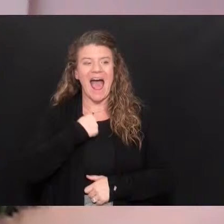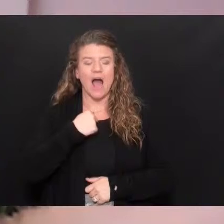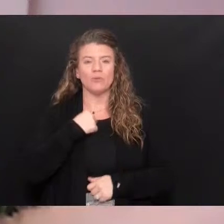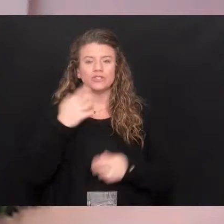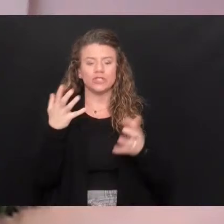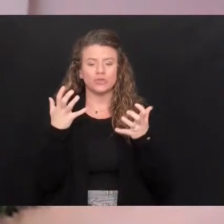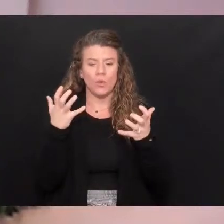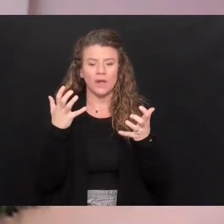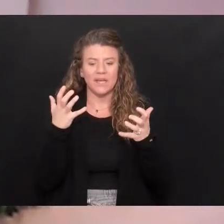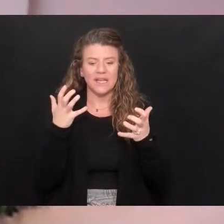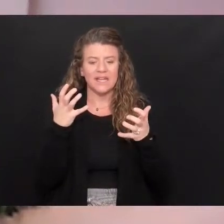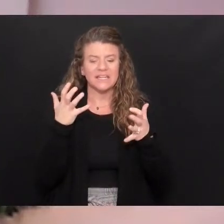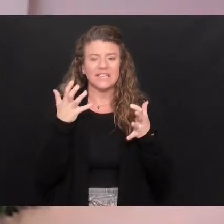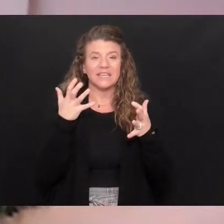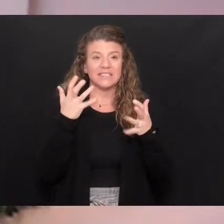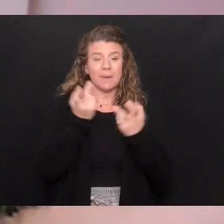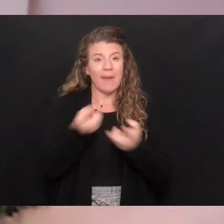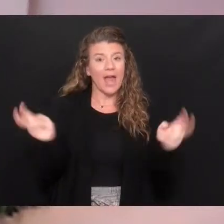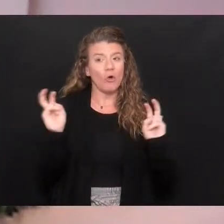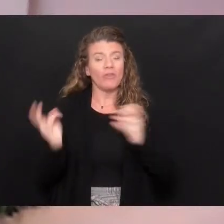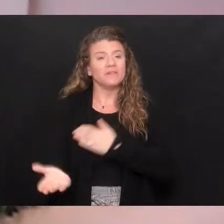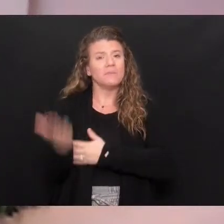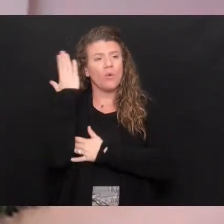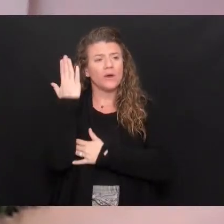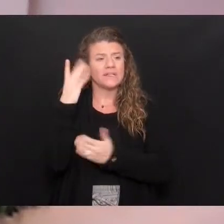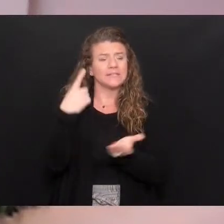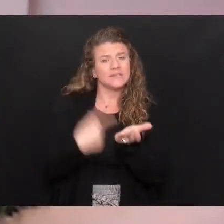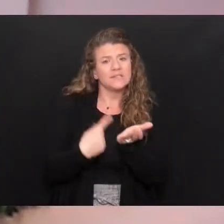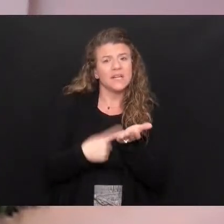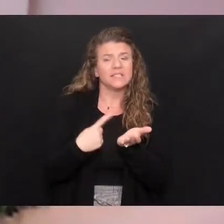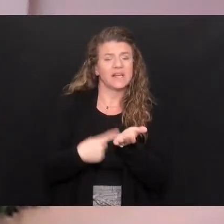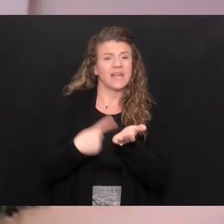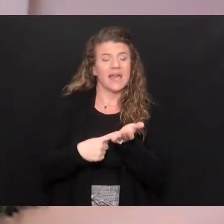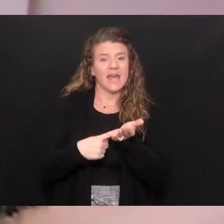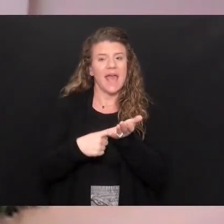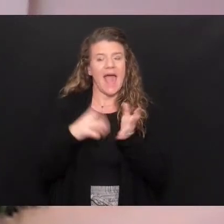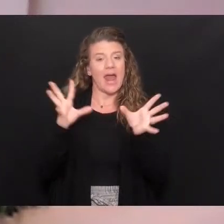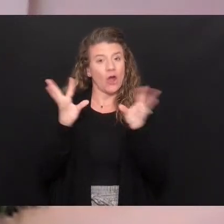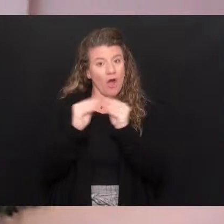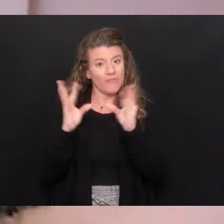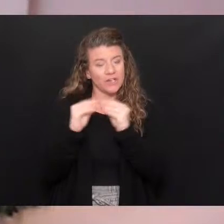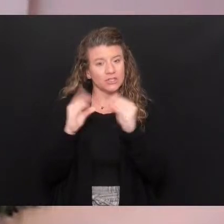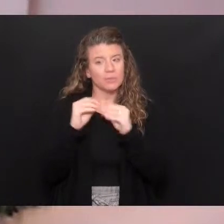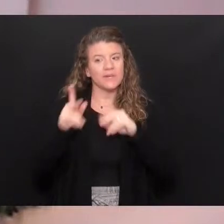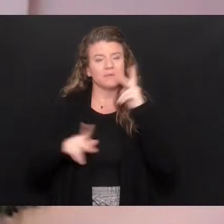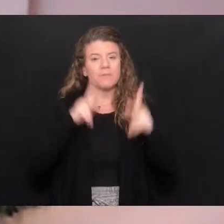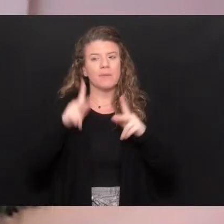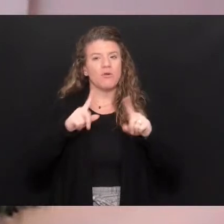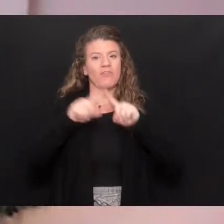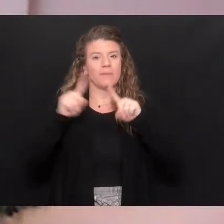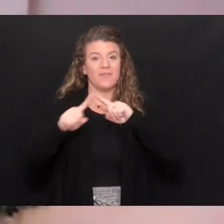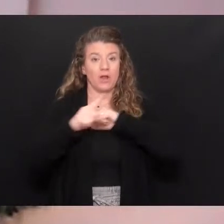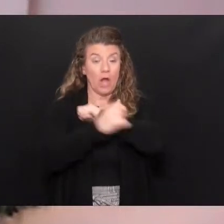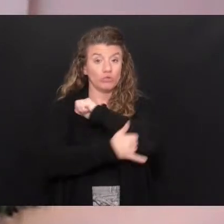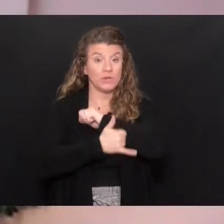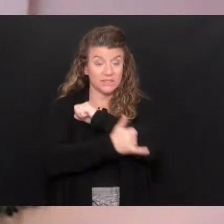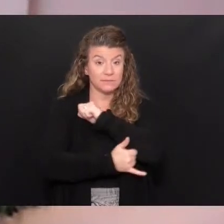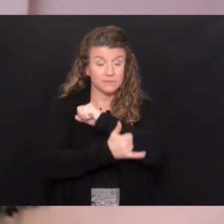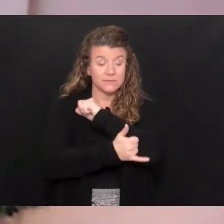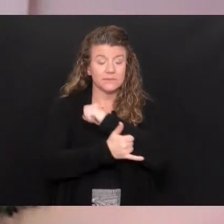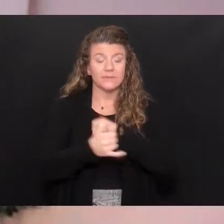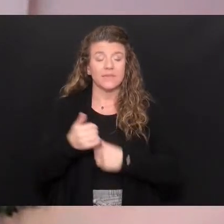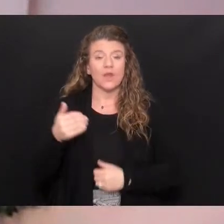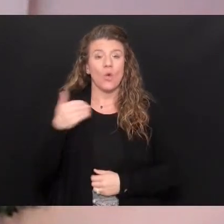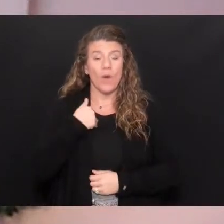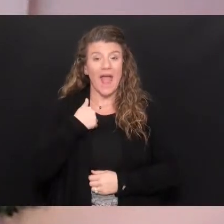a panel this morning talking at a conference with people from different countries. And we had